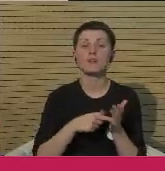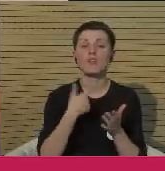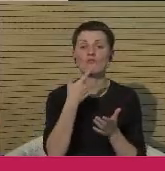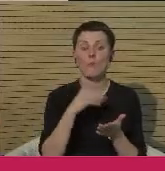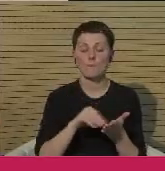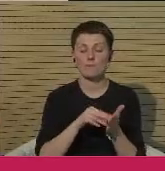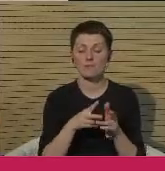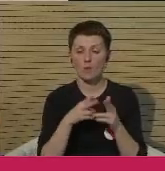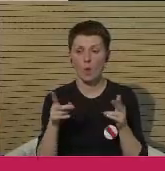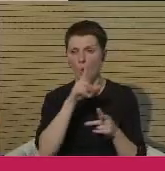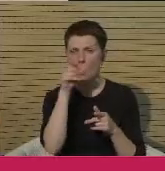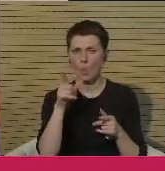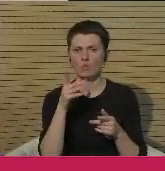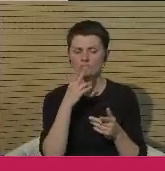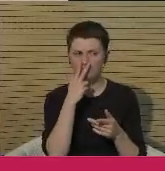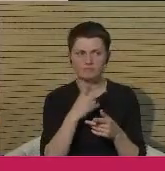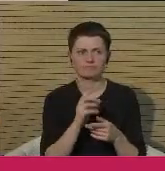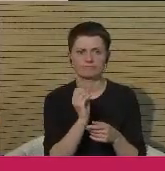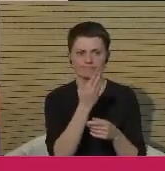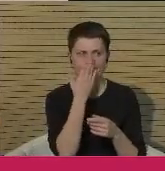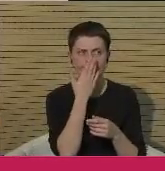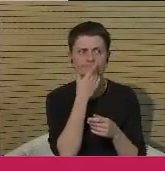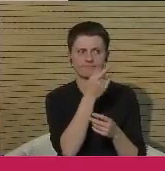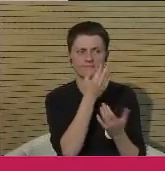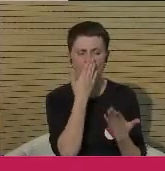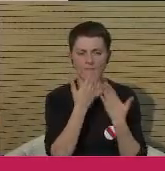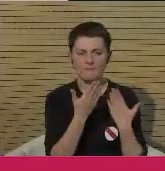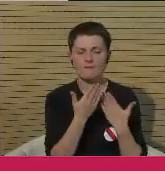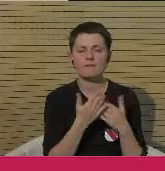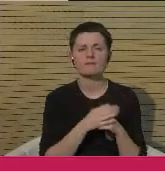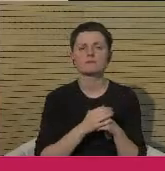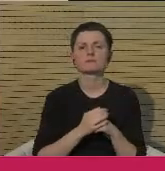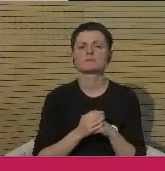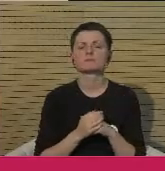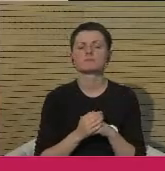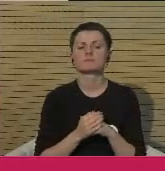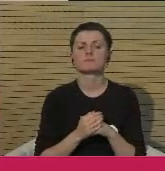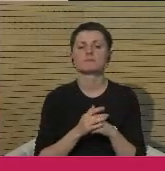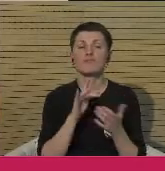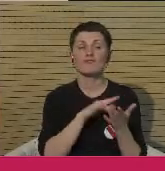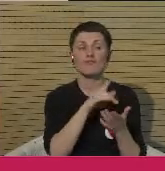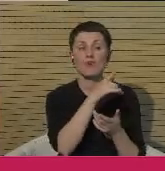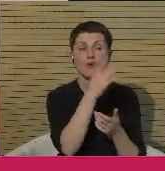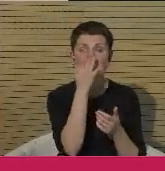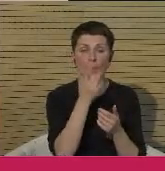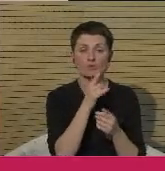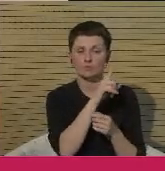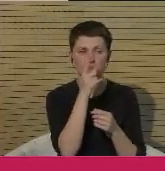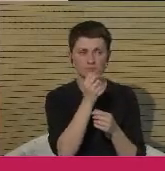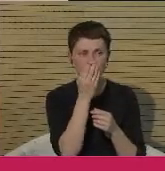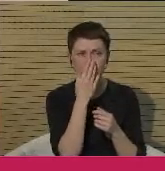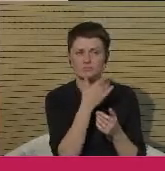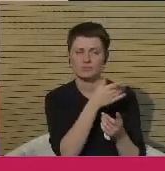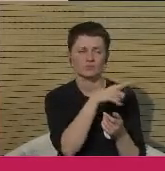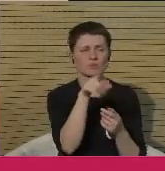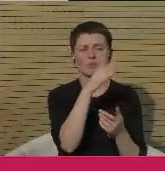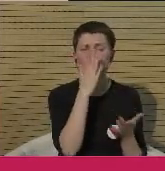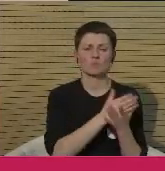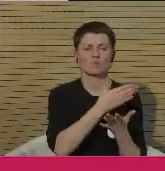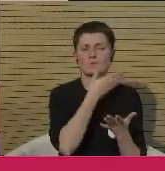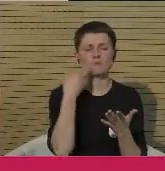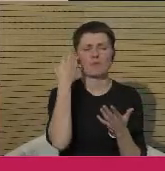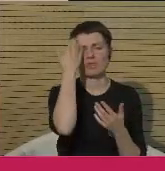And over those 2 months, people saw something that they got disappointed with Putin,